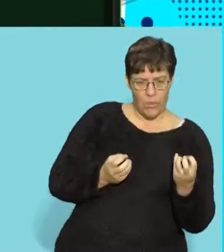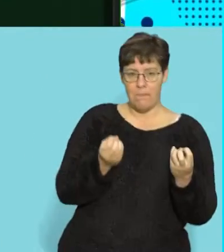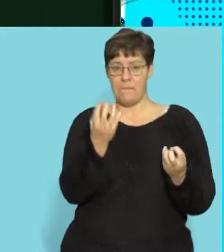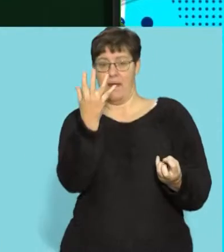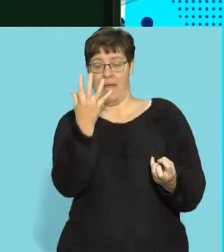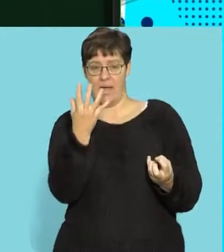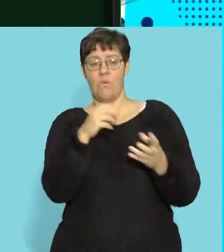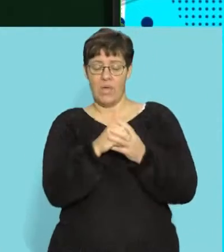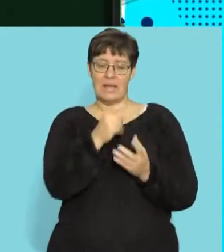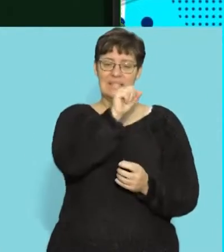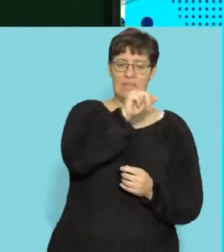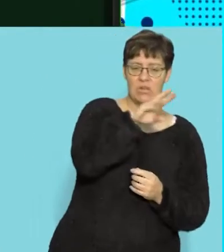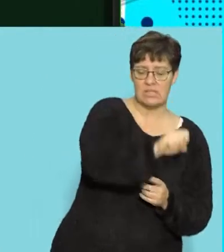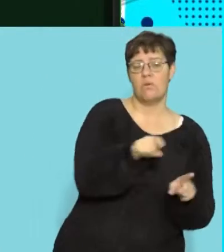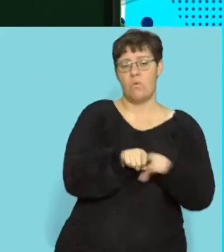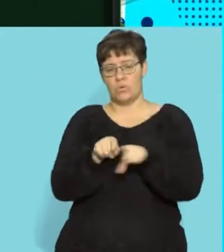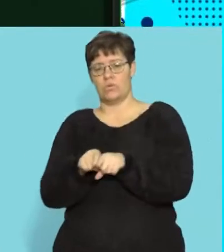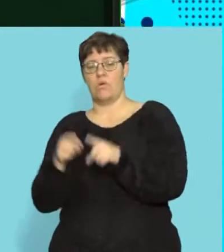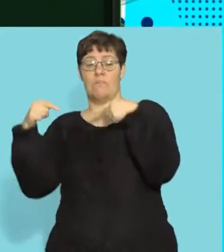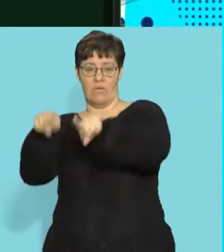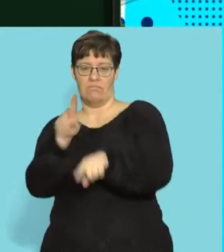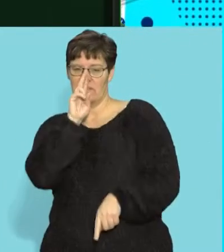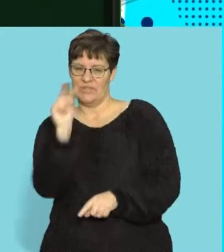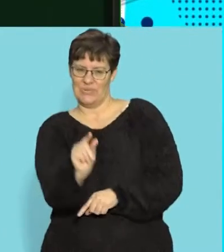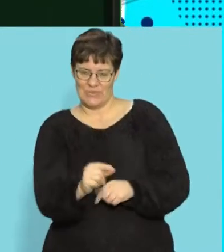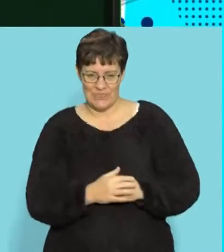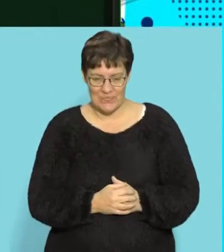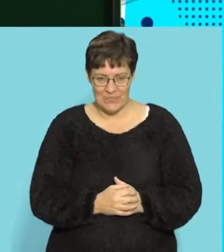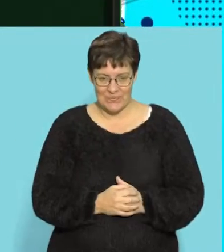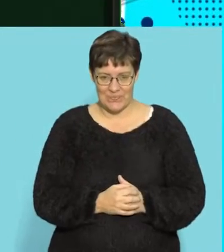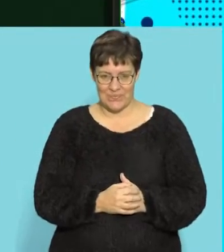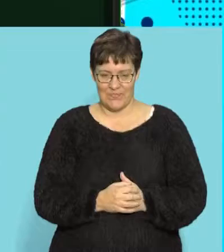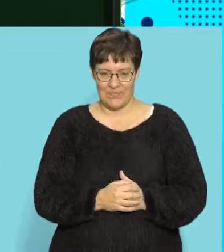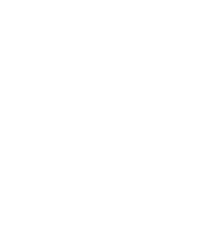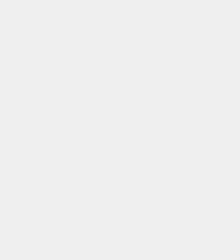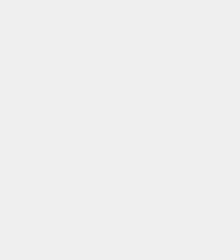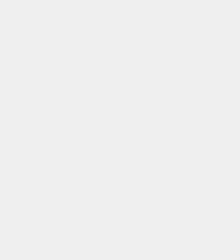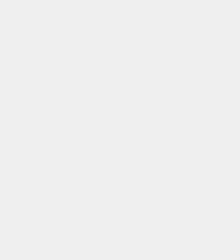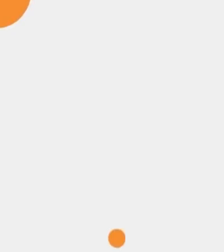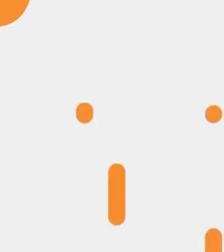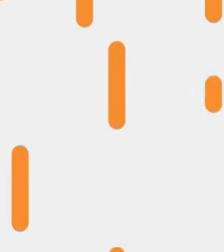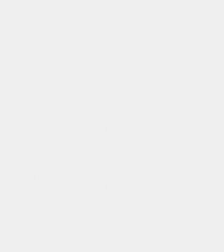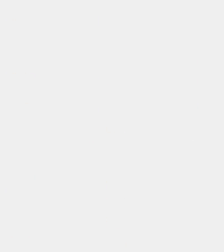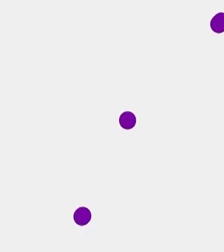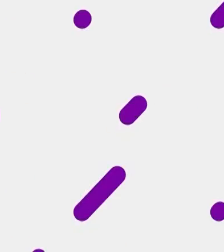of light bulbs within a series as well as a parallel circuit. See you after the break.